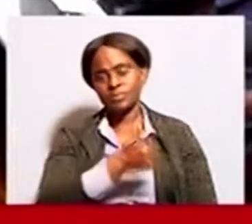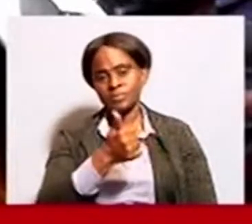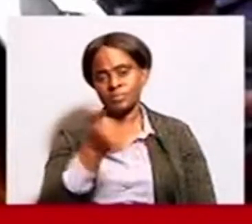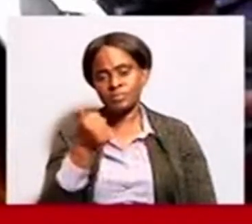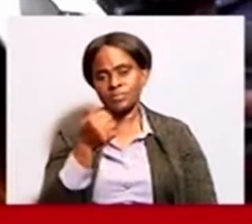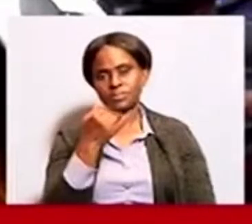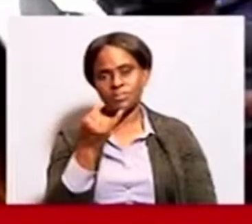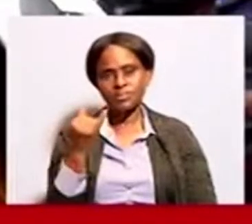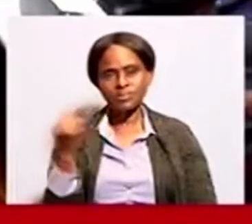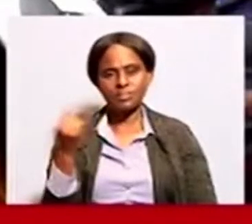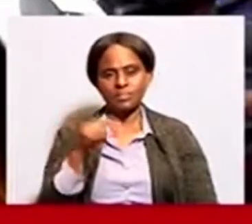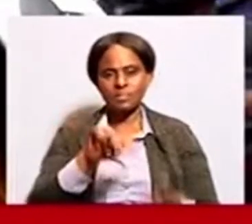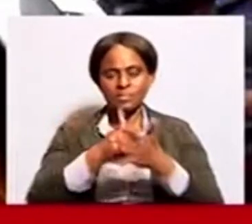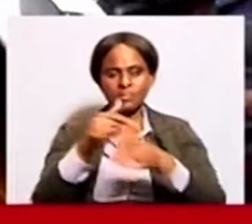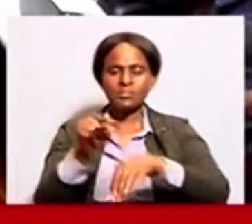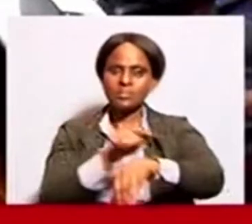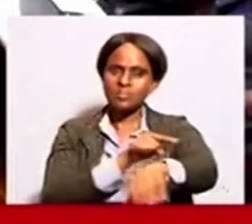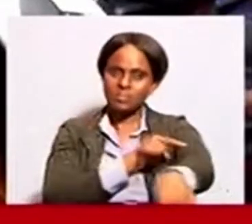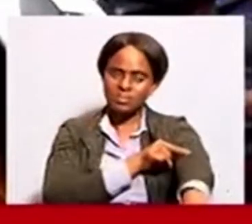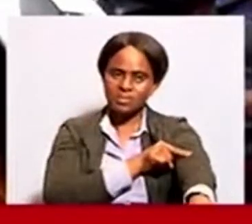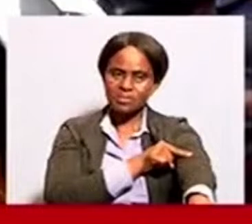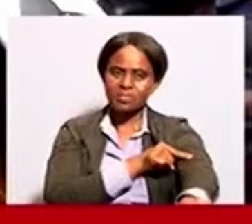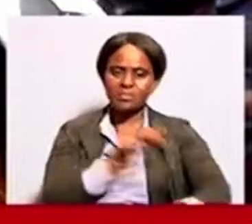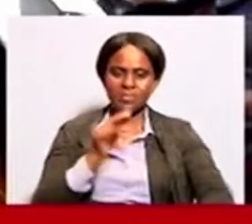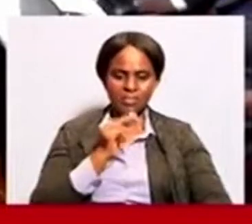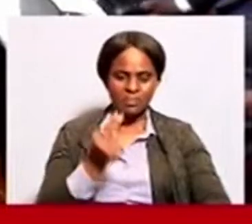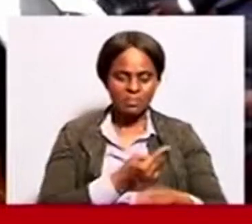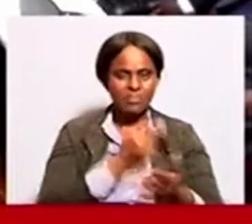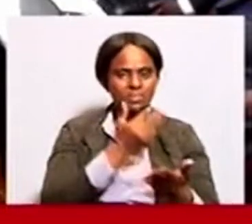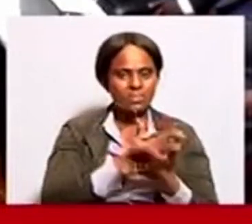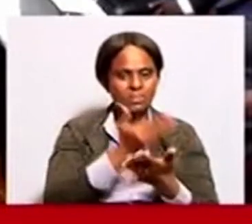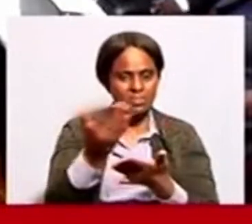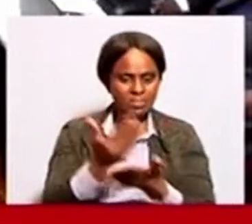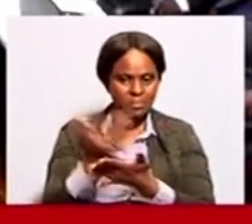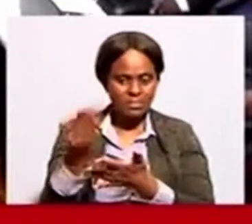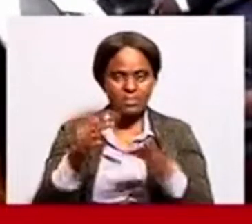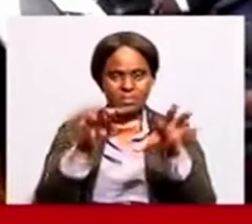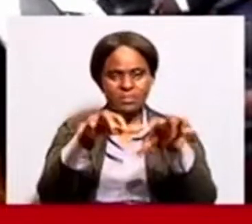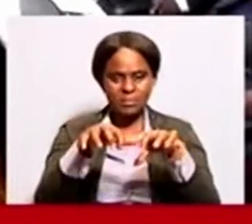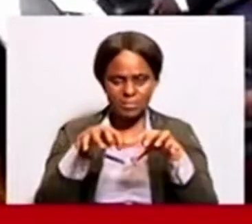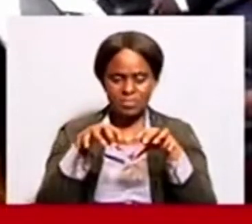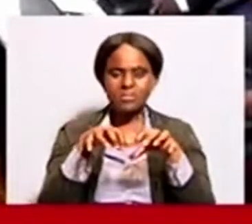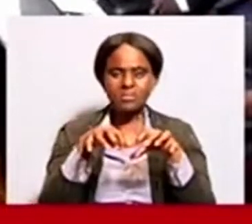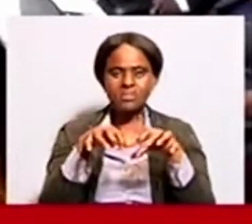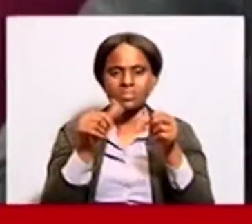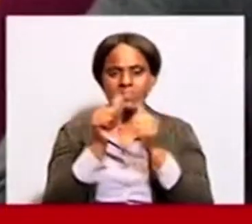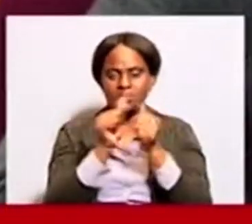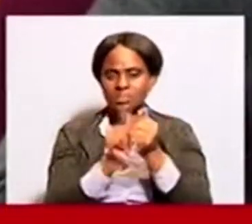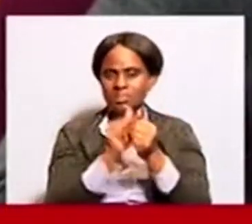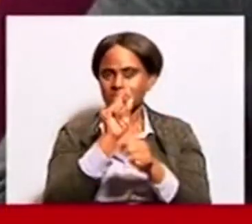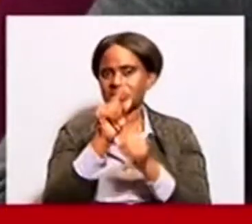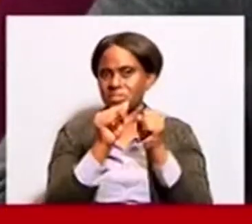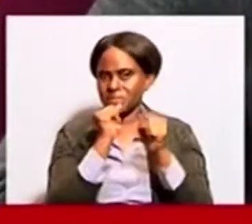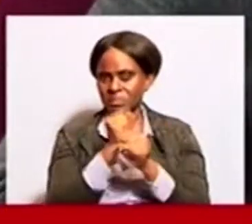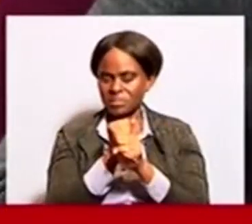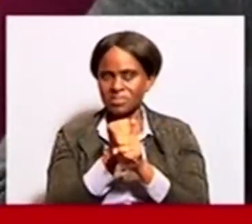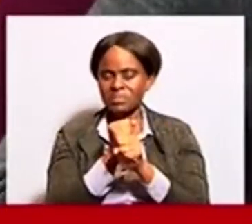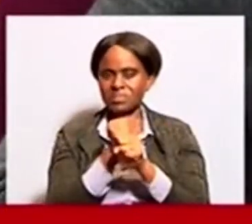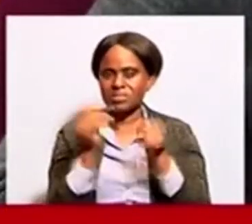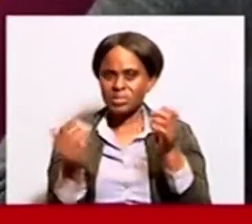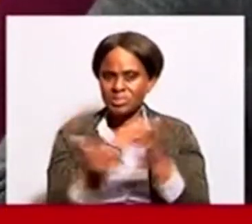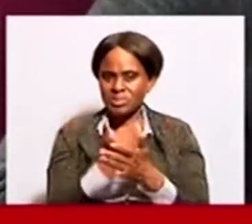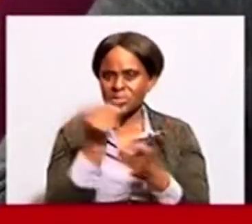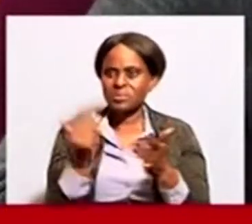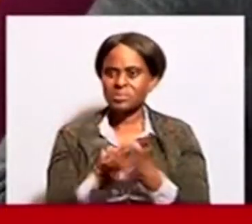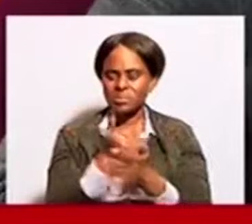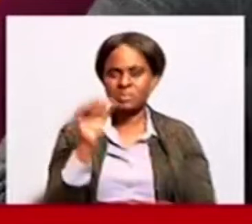how long it took for us to procure a grader. Actually, it took almost a year. Is that a brand new grader?